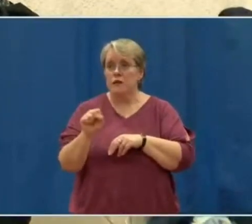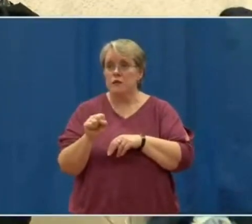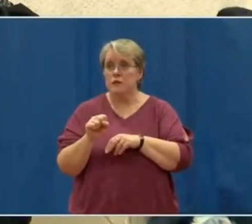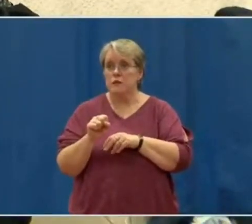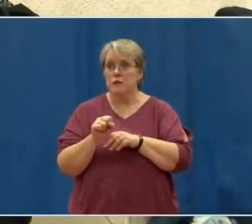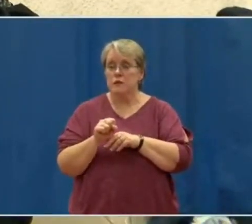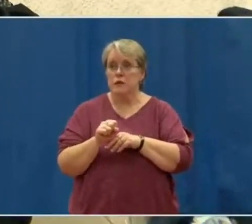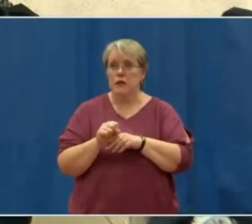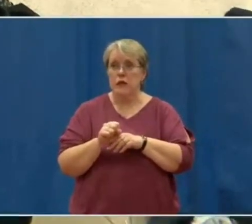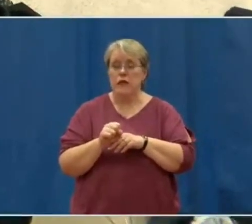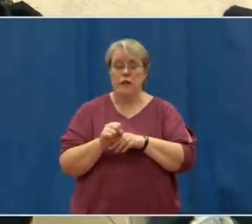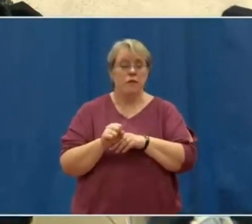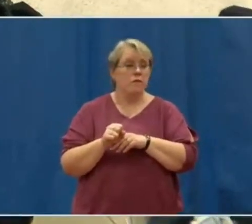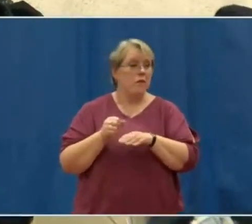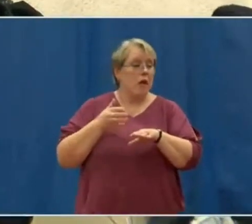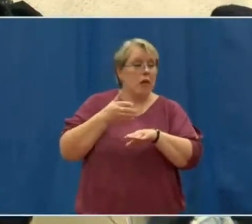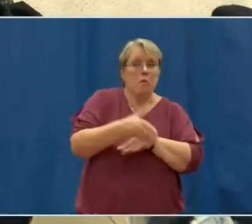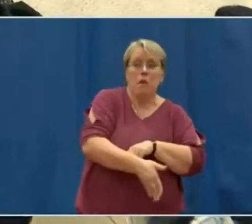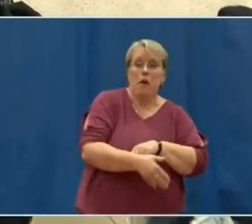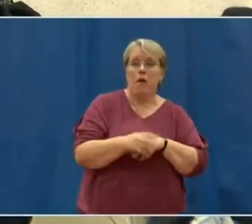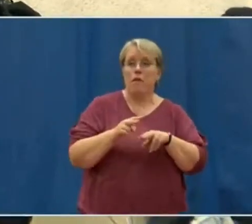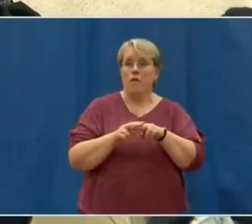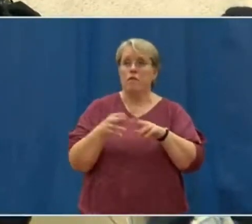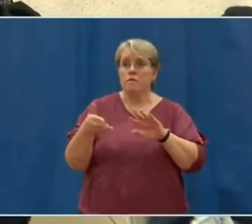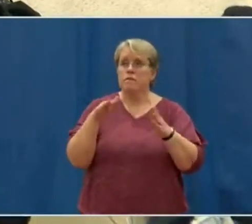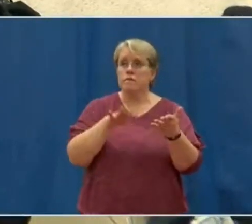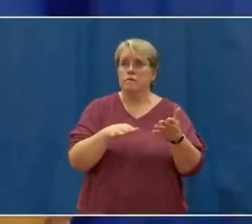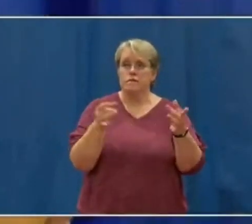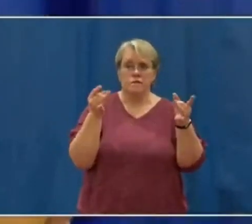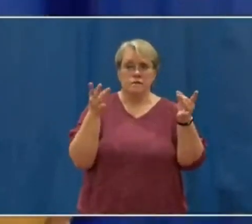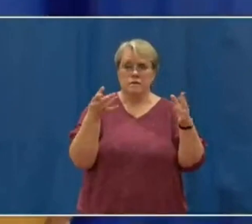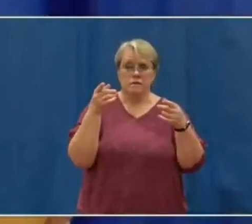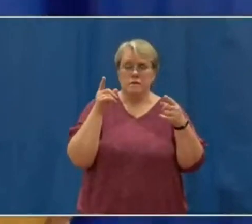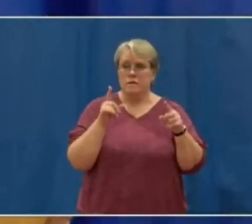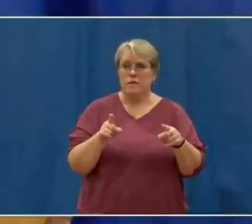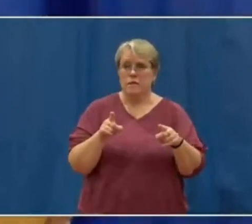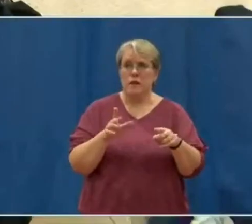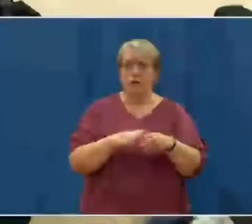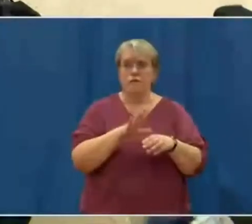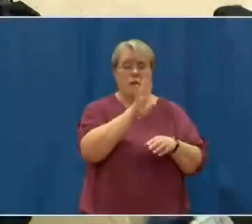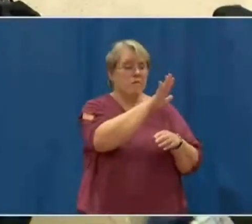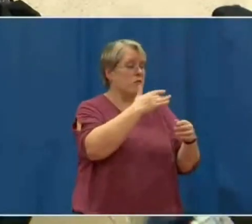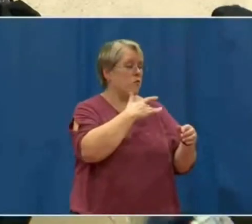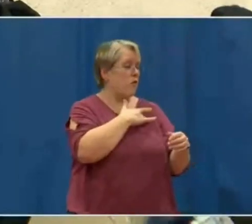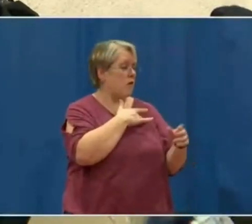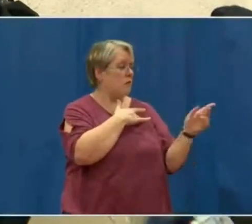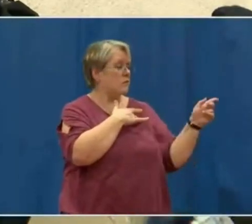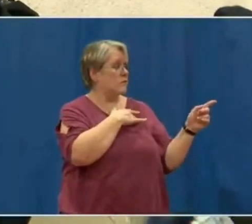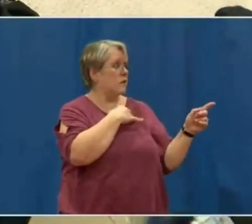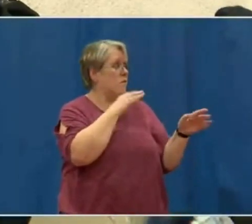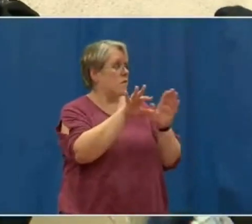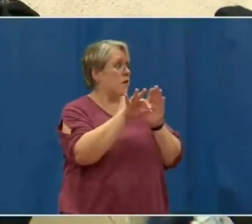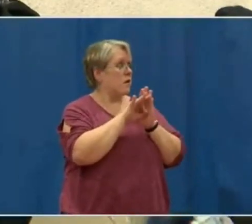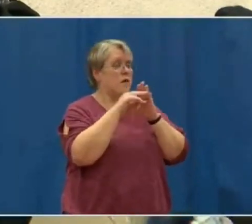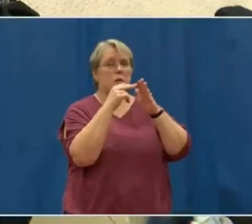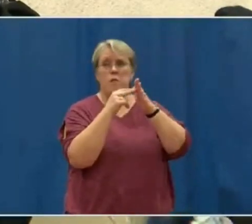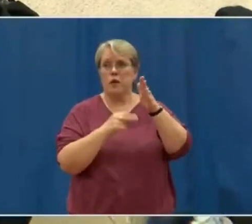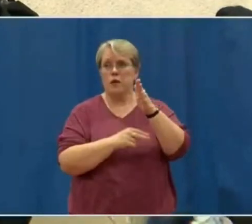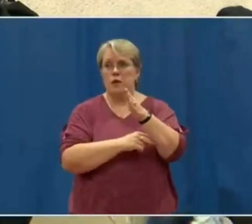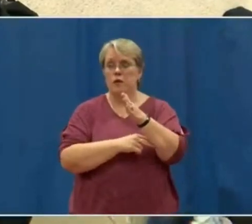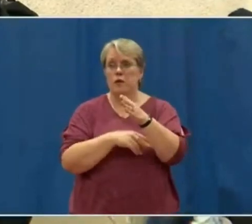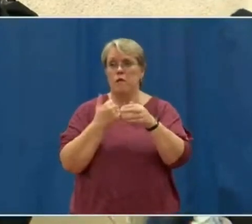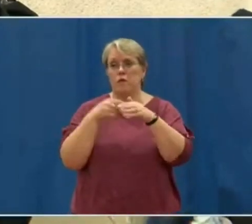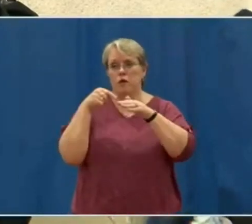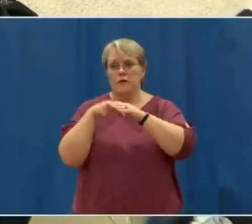Yeah, and they get run over or die, that's horrible. It happens yeah, too often. and that would fall on your heart if you choose to go with a bridge